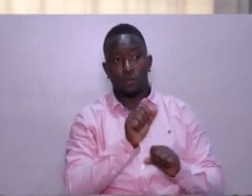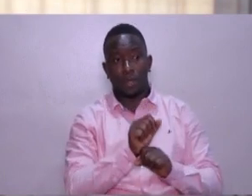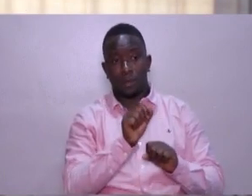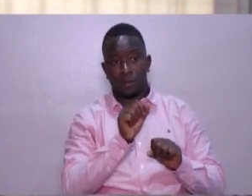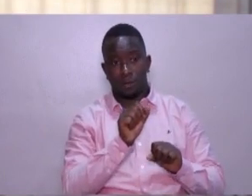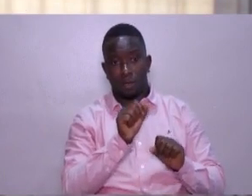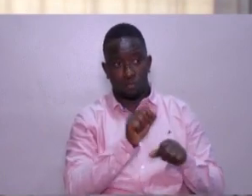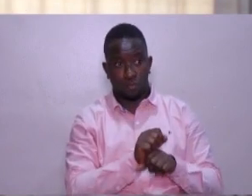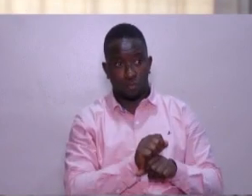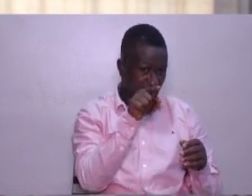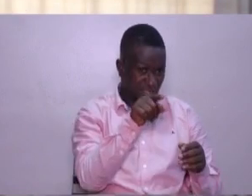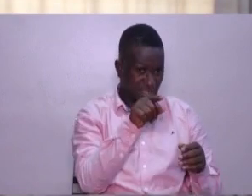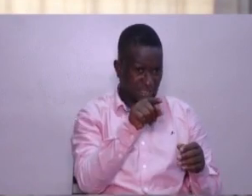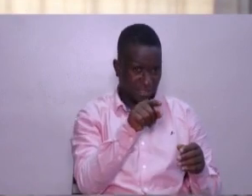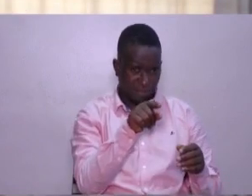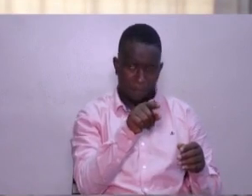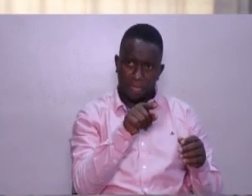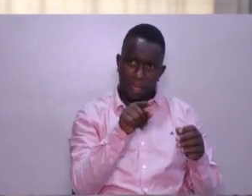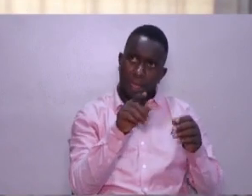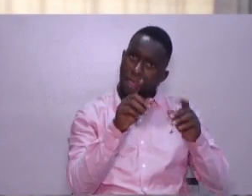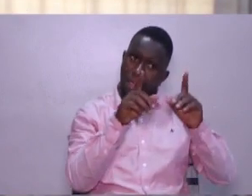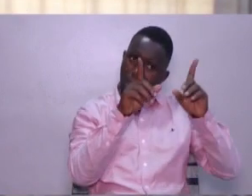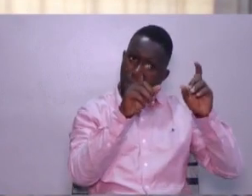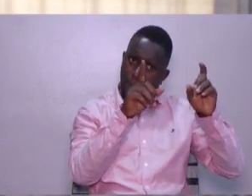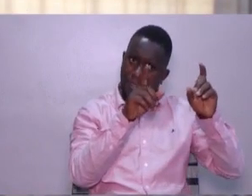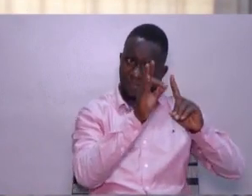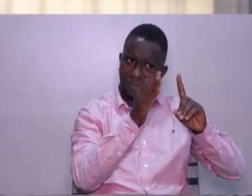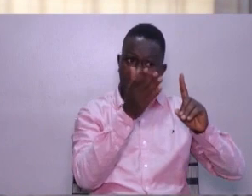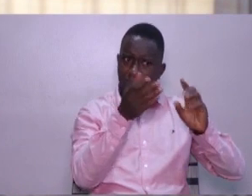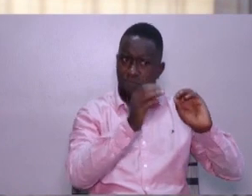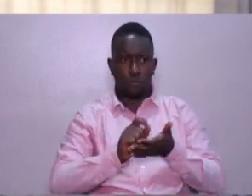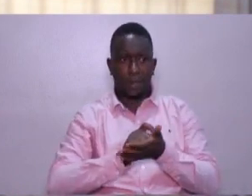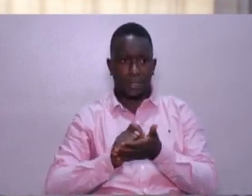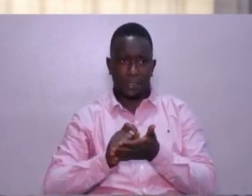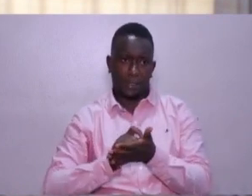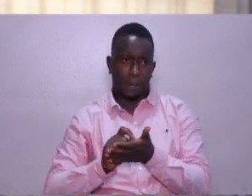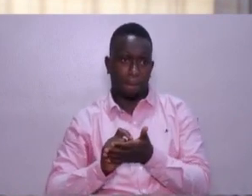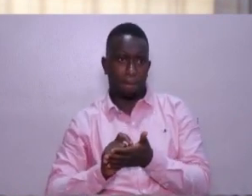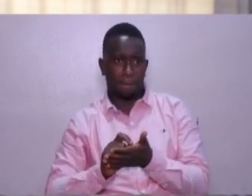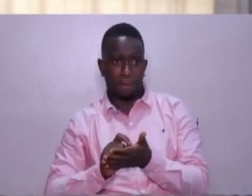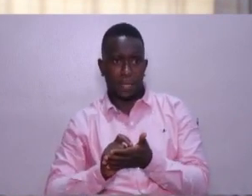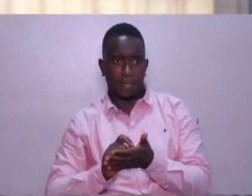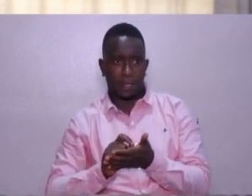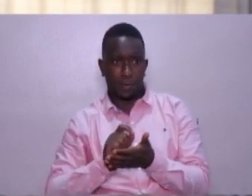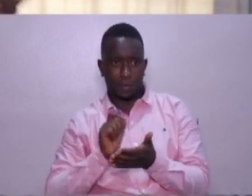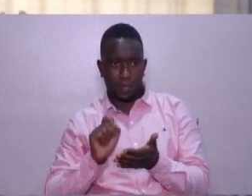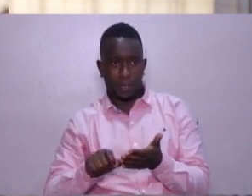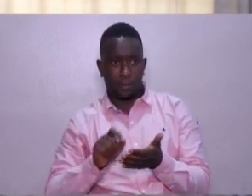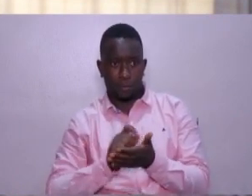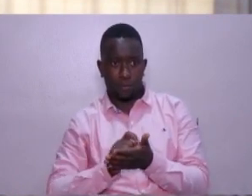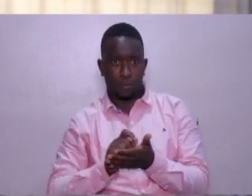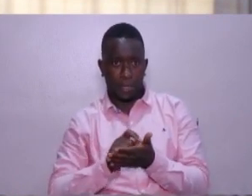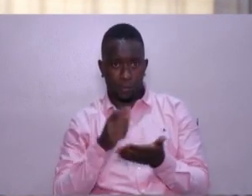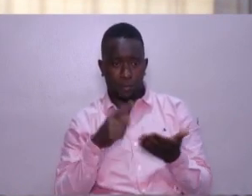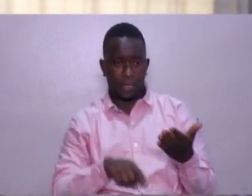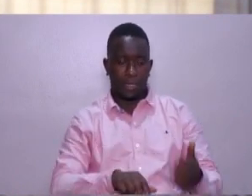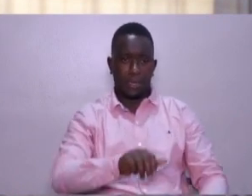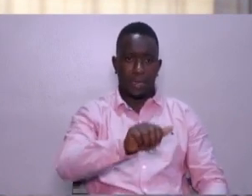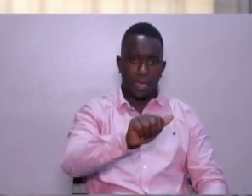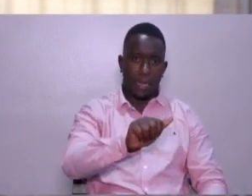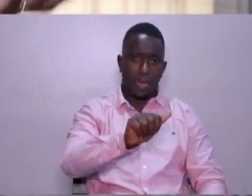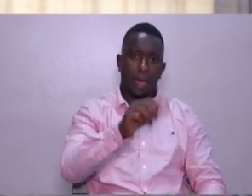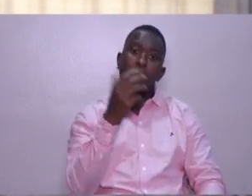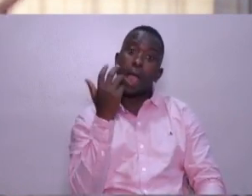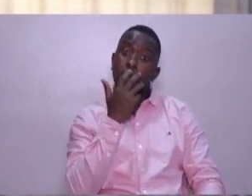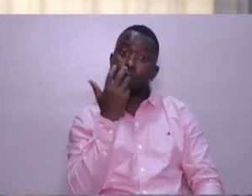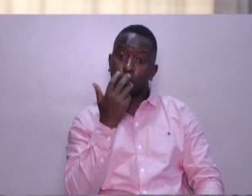the animations are very good. If you don't find a specific image, you can write the animation instruction for them to create that image.